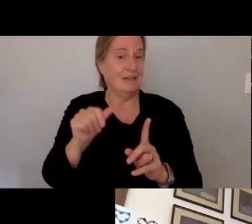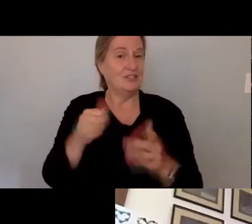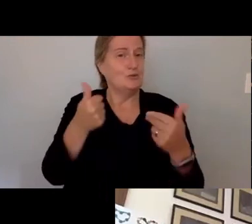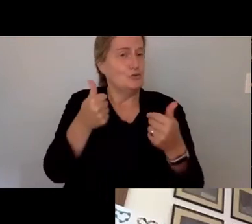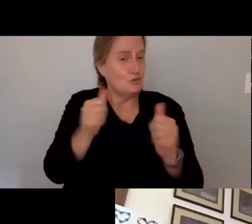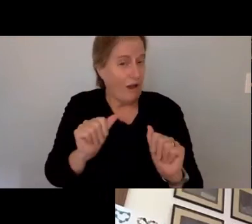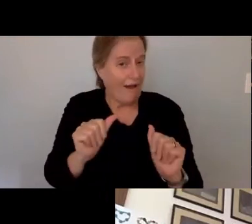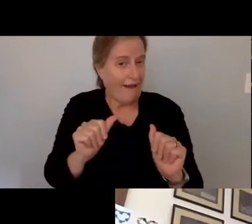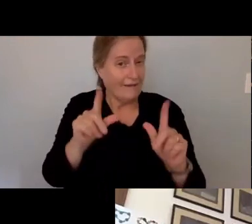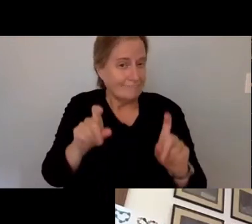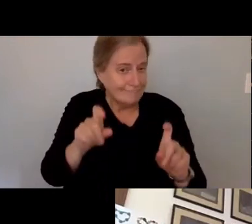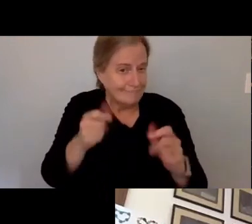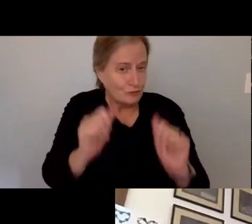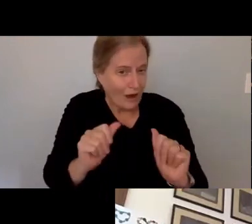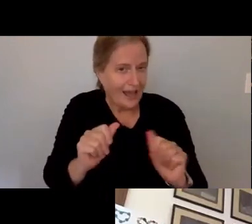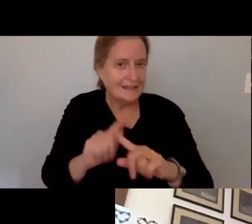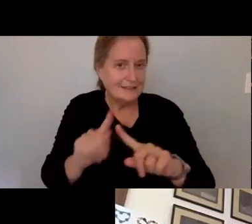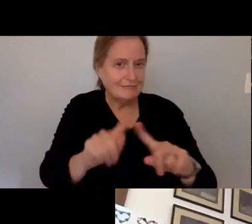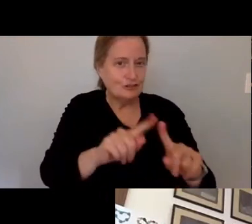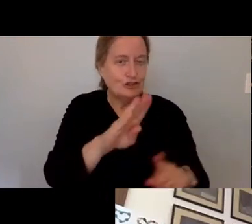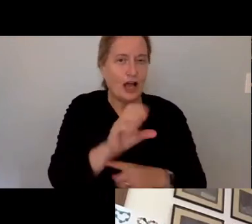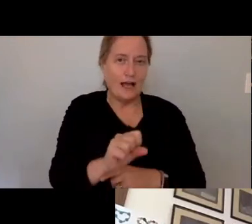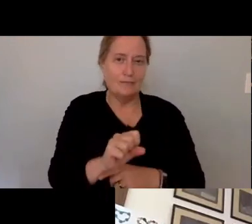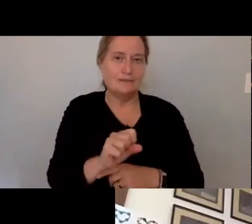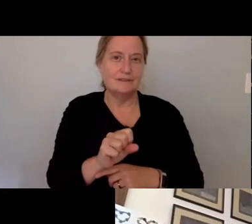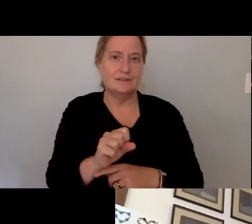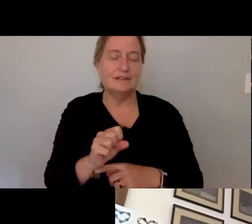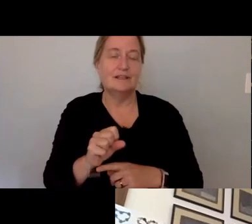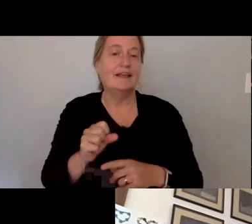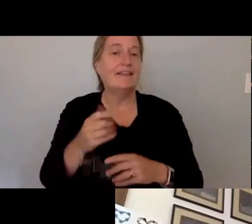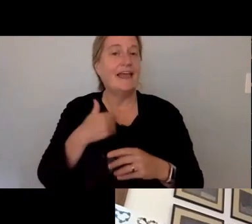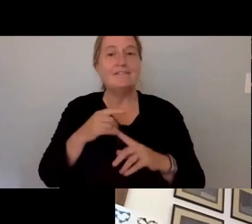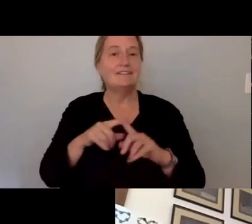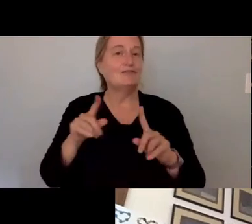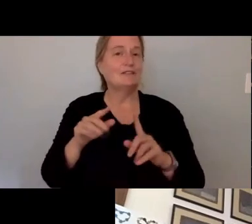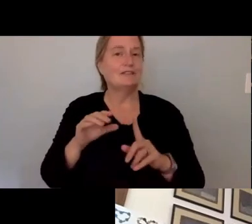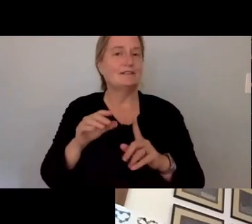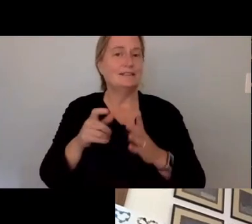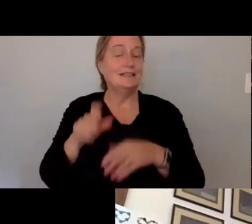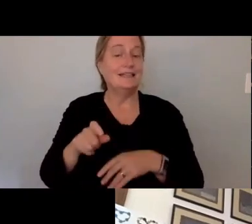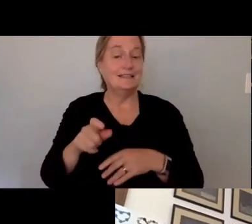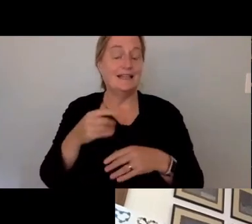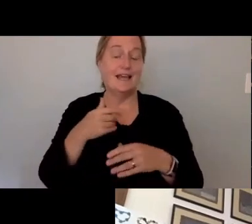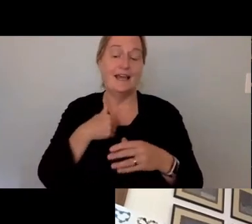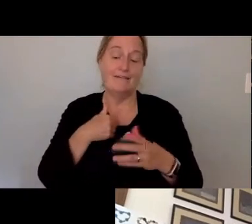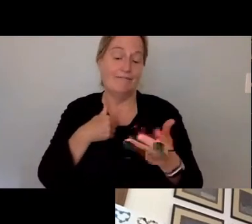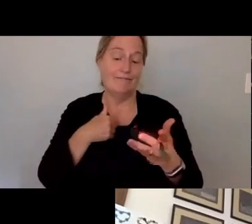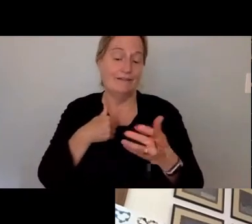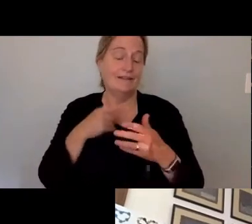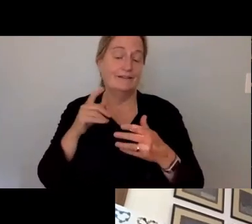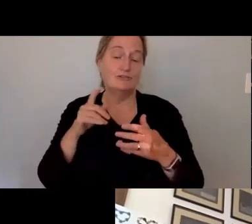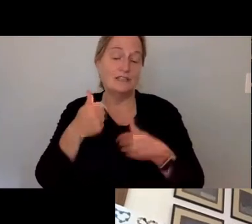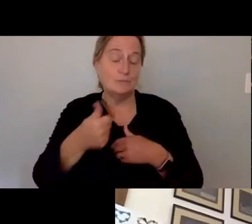jobs we have there are predictable. There's the regular hours, they can get transportation. And they're well within the scope of the capabilities of many of